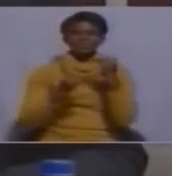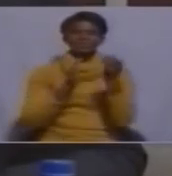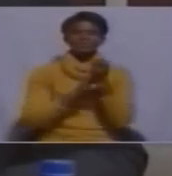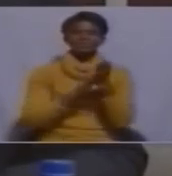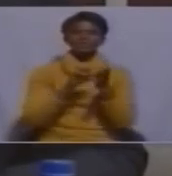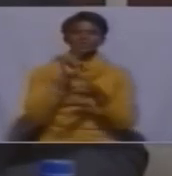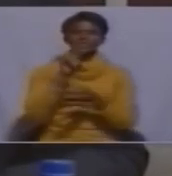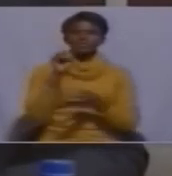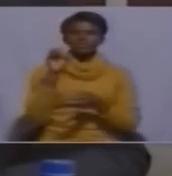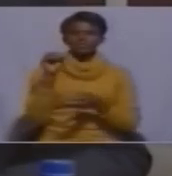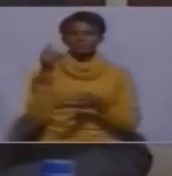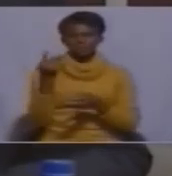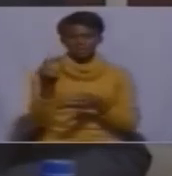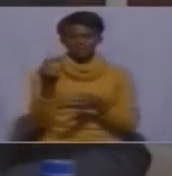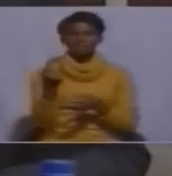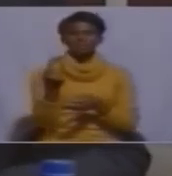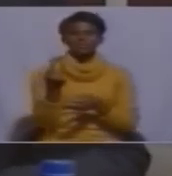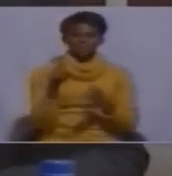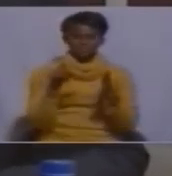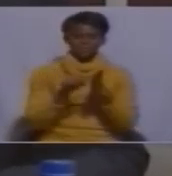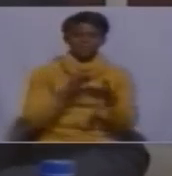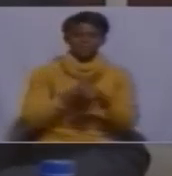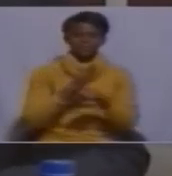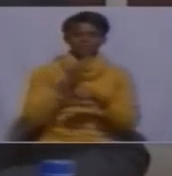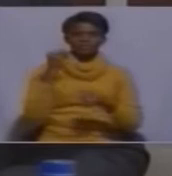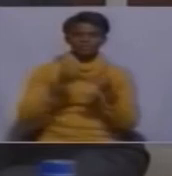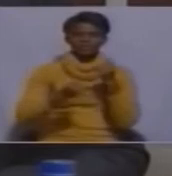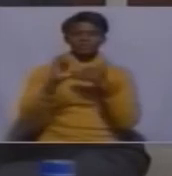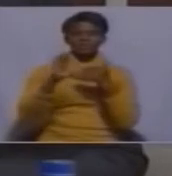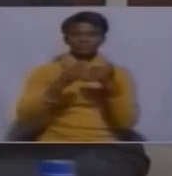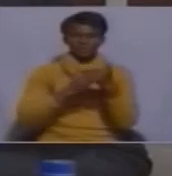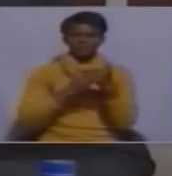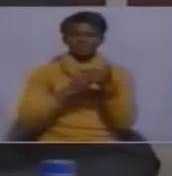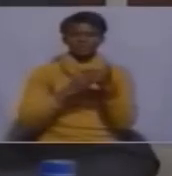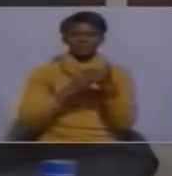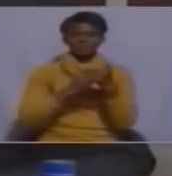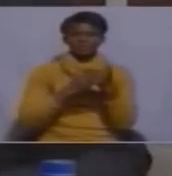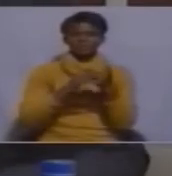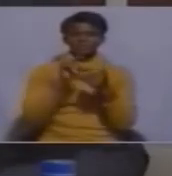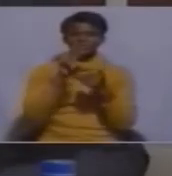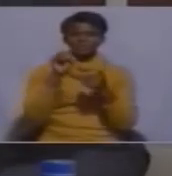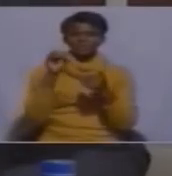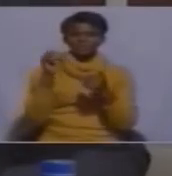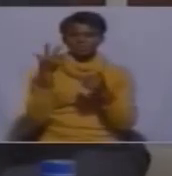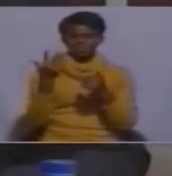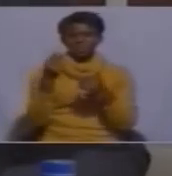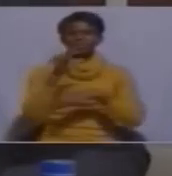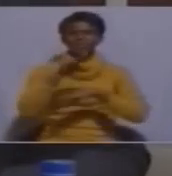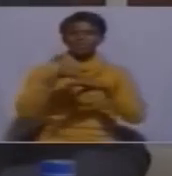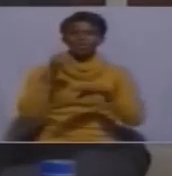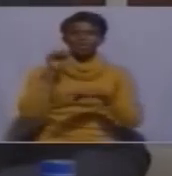in 2001, and then ultimately was called to went to Ziale in 2003, and was called to the bar